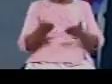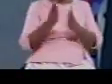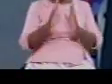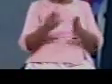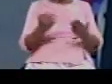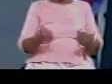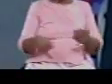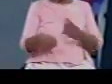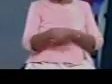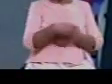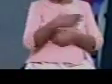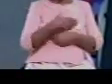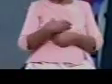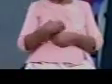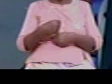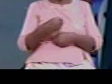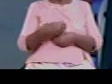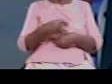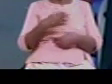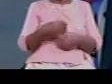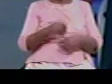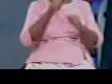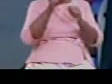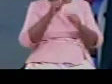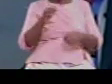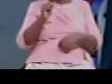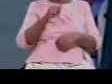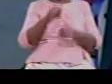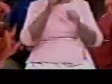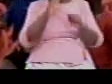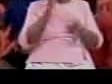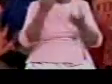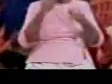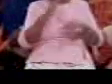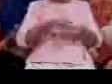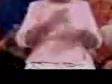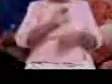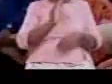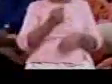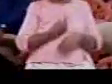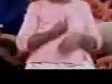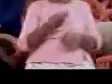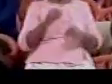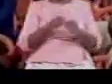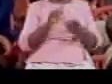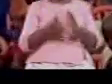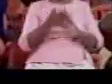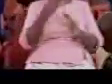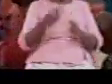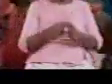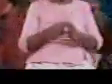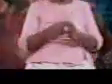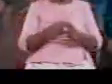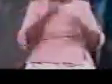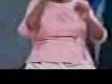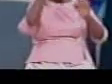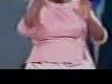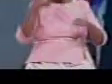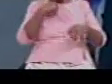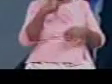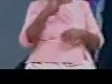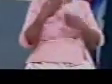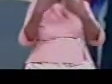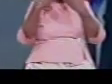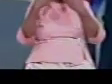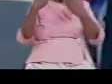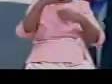and our blessing will reach out unto us. Father, we say thank you for you have